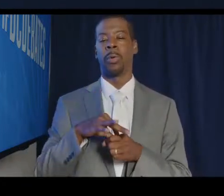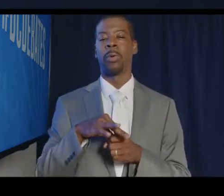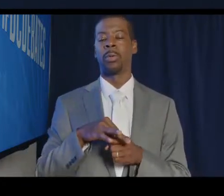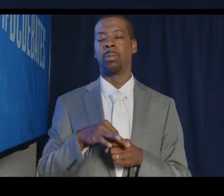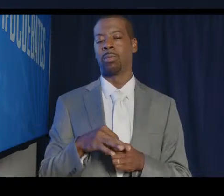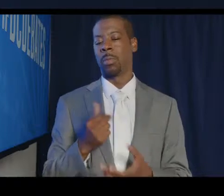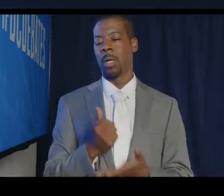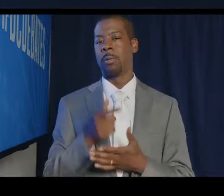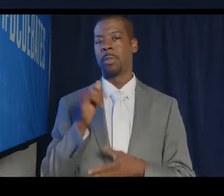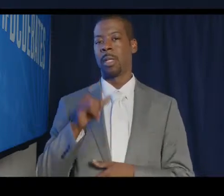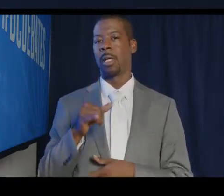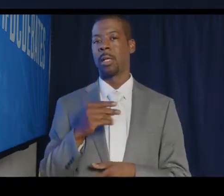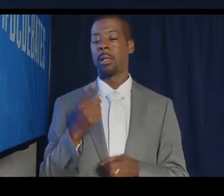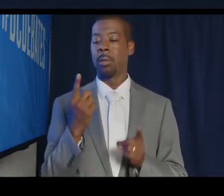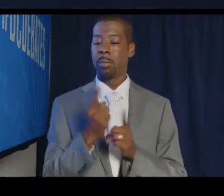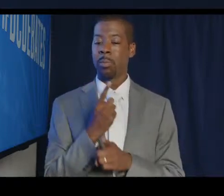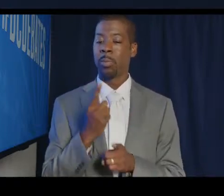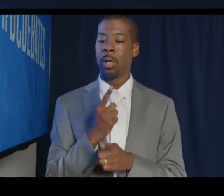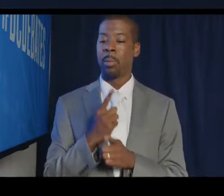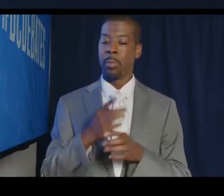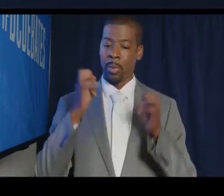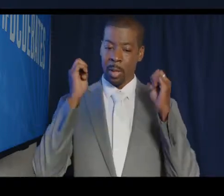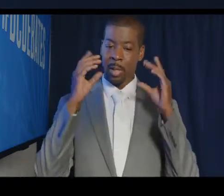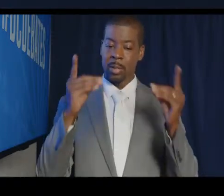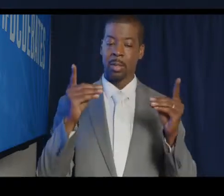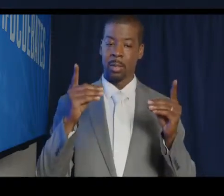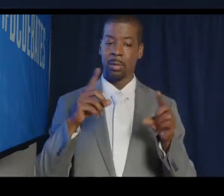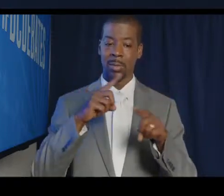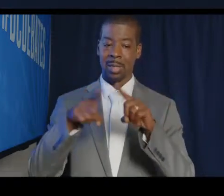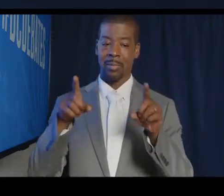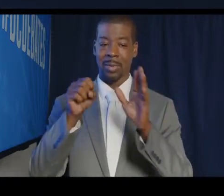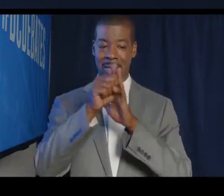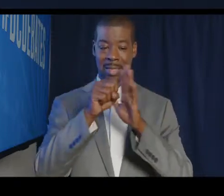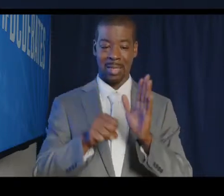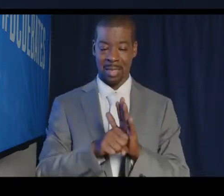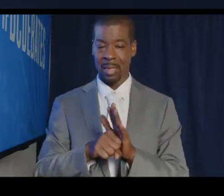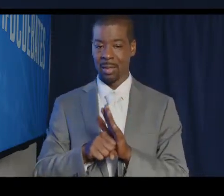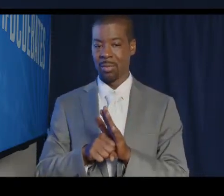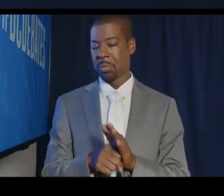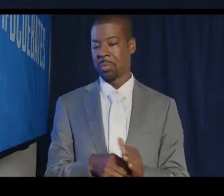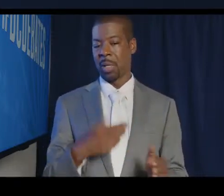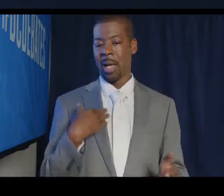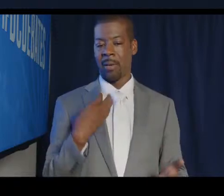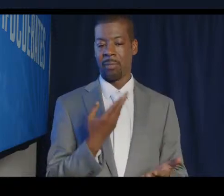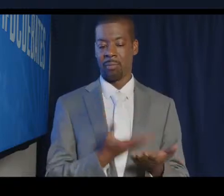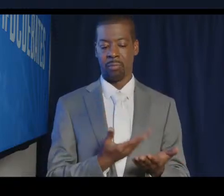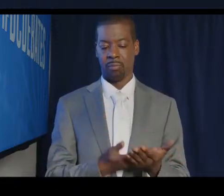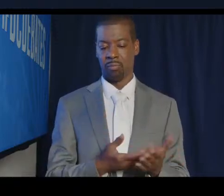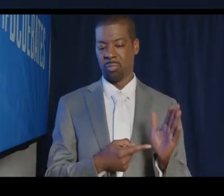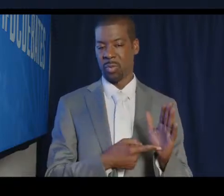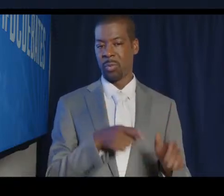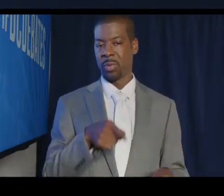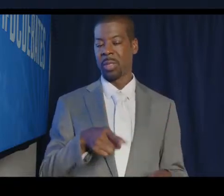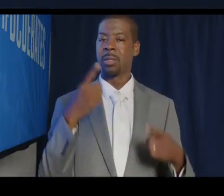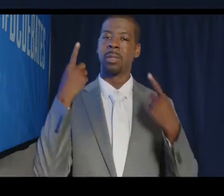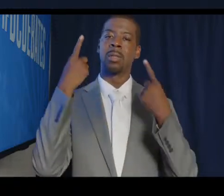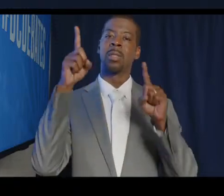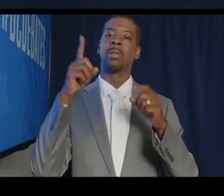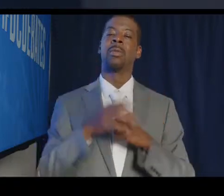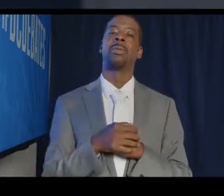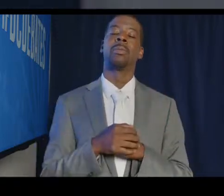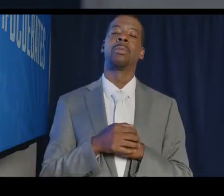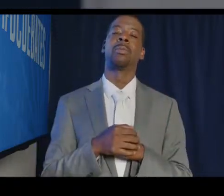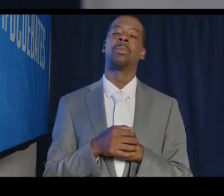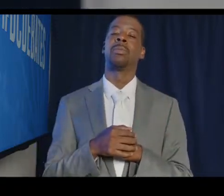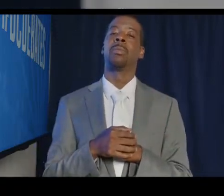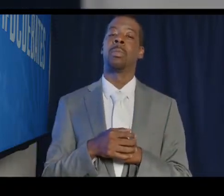with proper education, multiple jurisdictions who have done this shows that ranked choice voting can actually be successful. The other part about the open primaries for